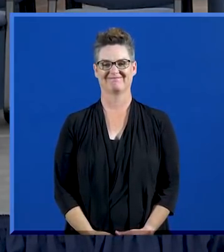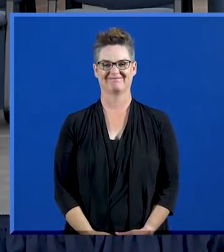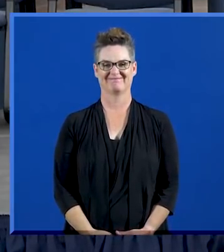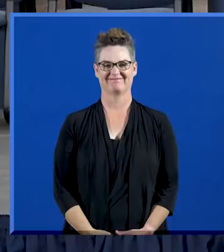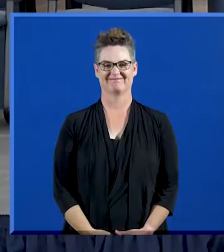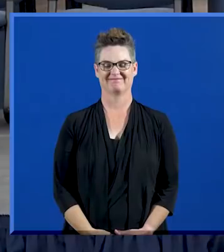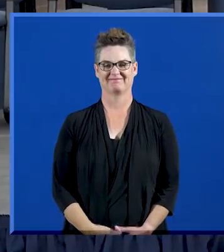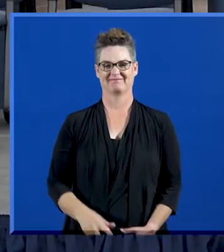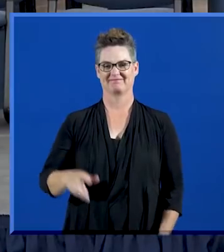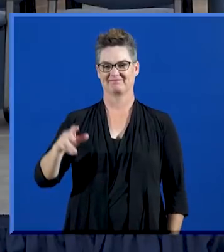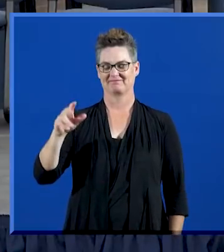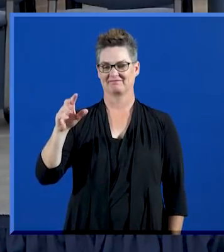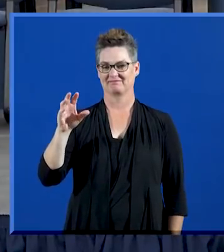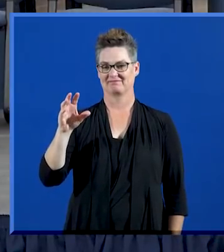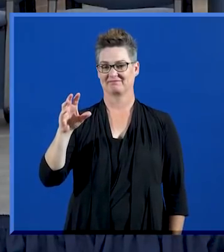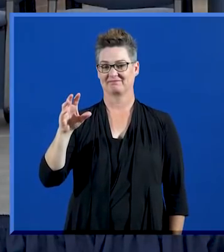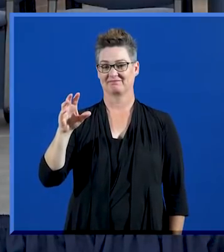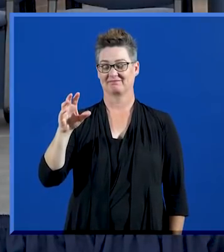Tasai Kanalau.